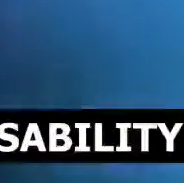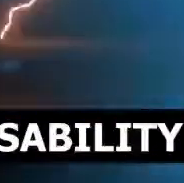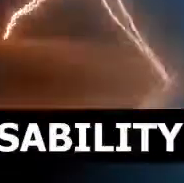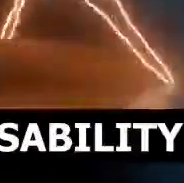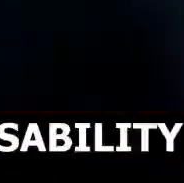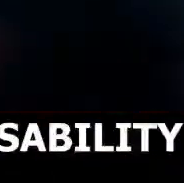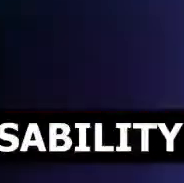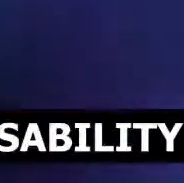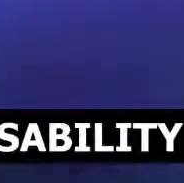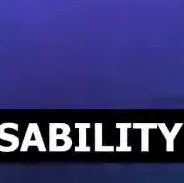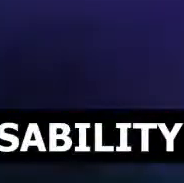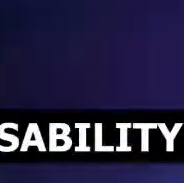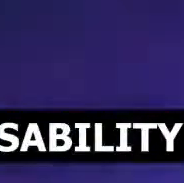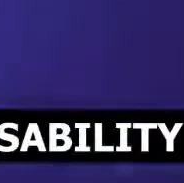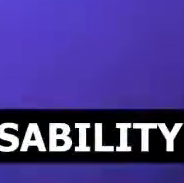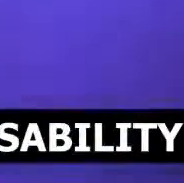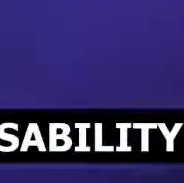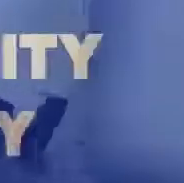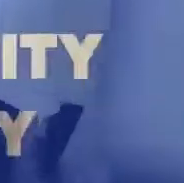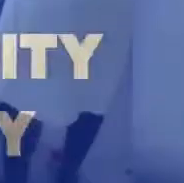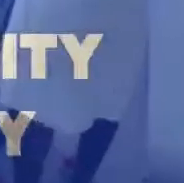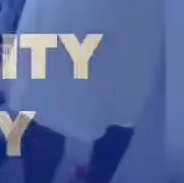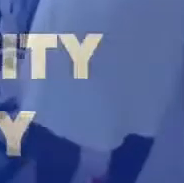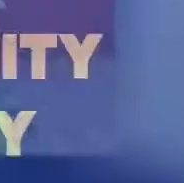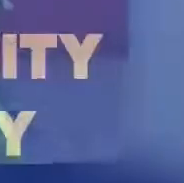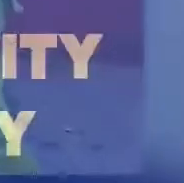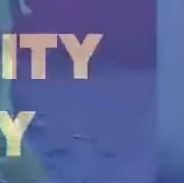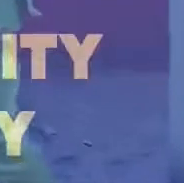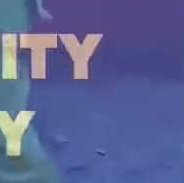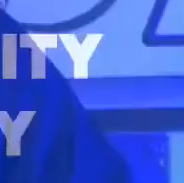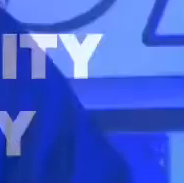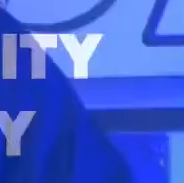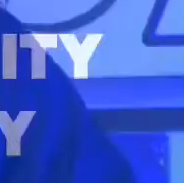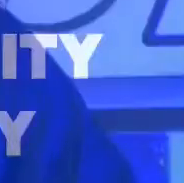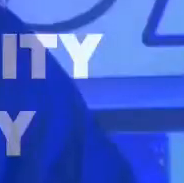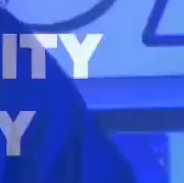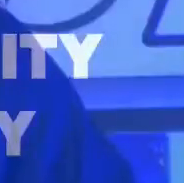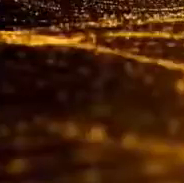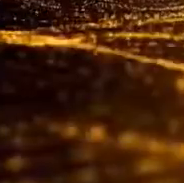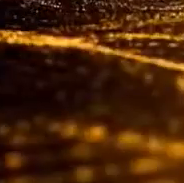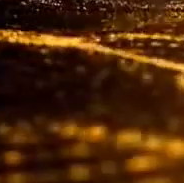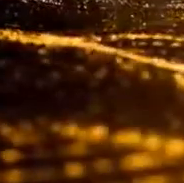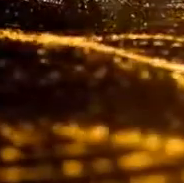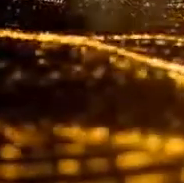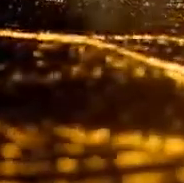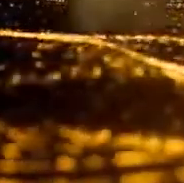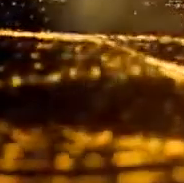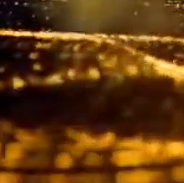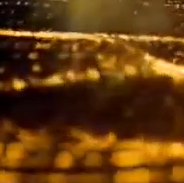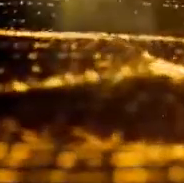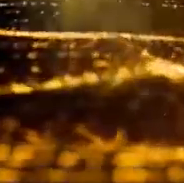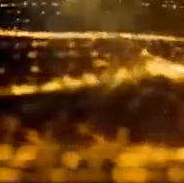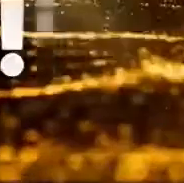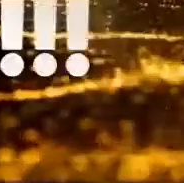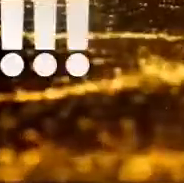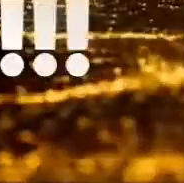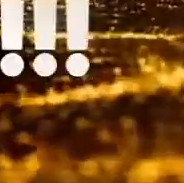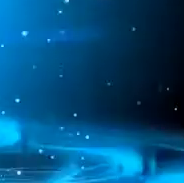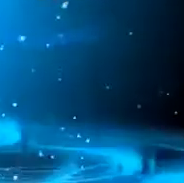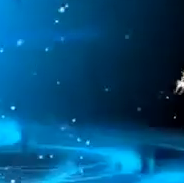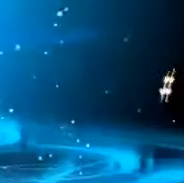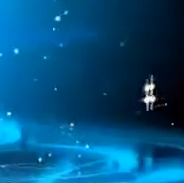H4P, celebrating 10 years of bringing dignity to disability. Hooray! H4P,